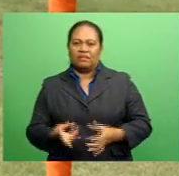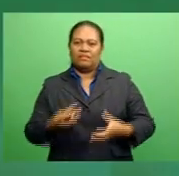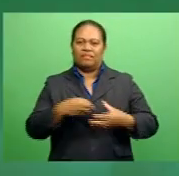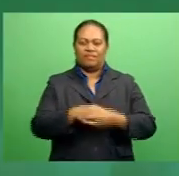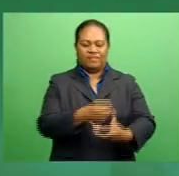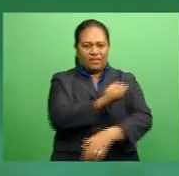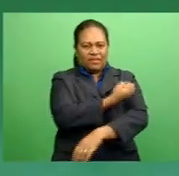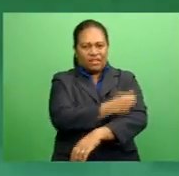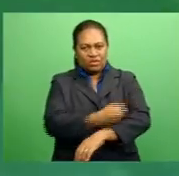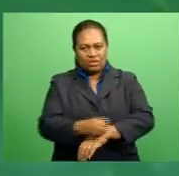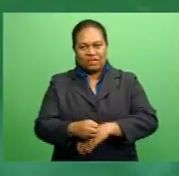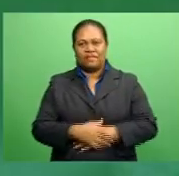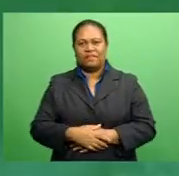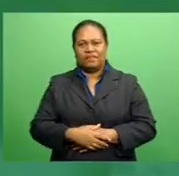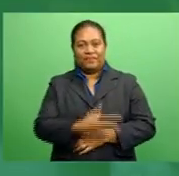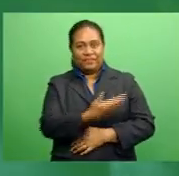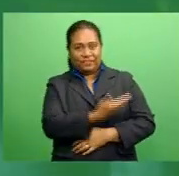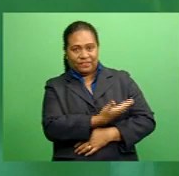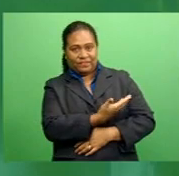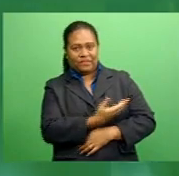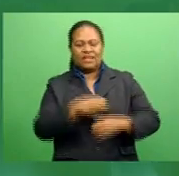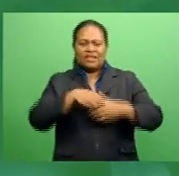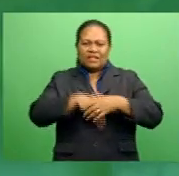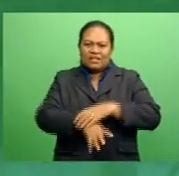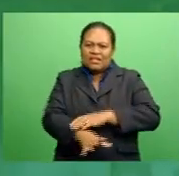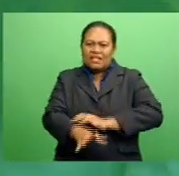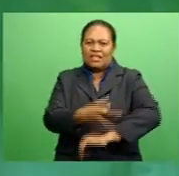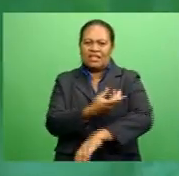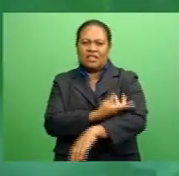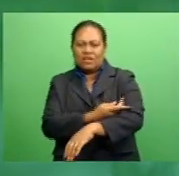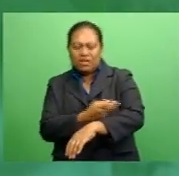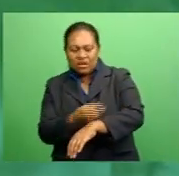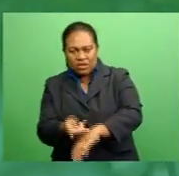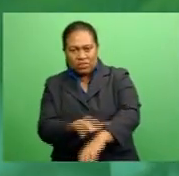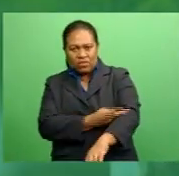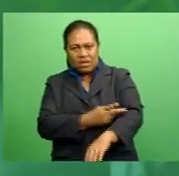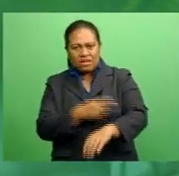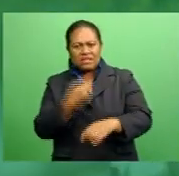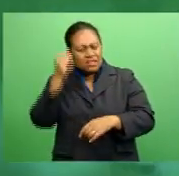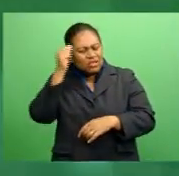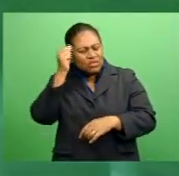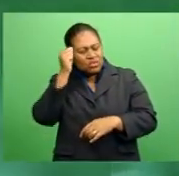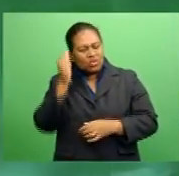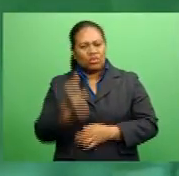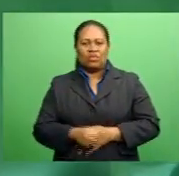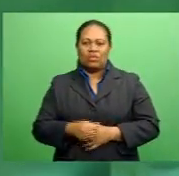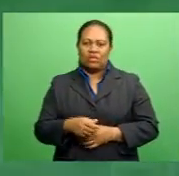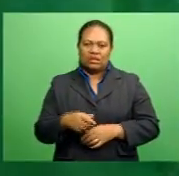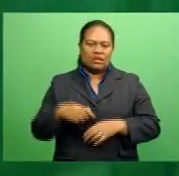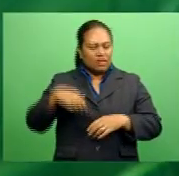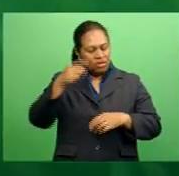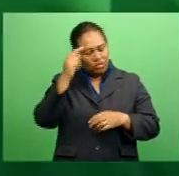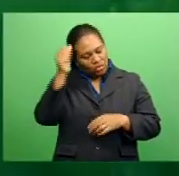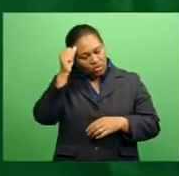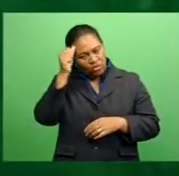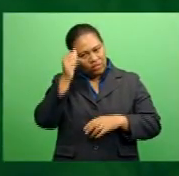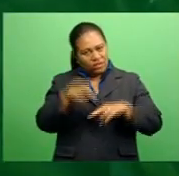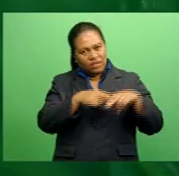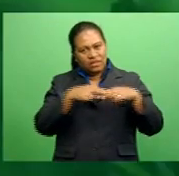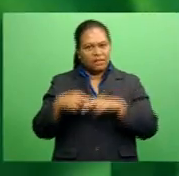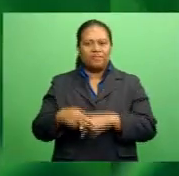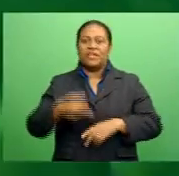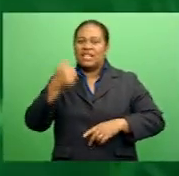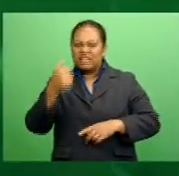ocean. Seagrass meadows, or Wevutia as it is known locally, are found throughout Fiji. There are